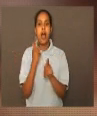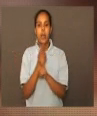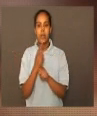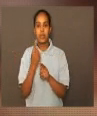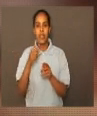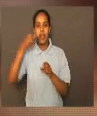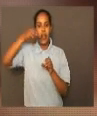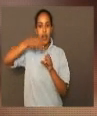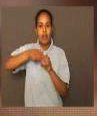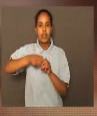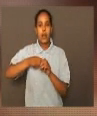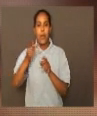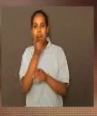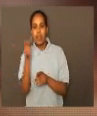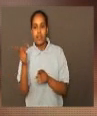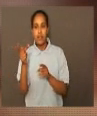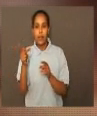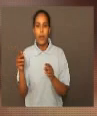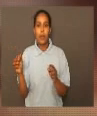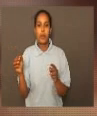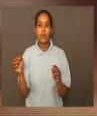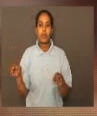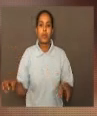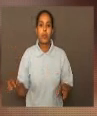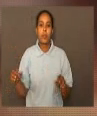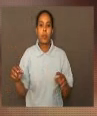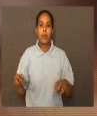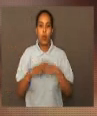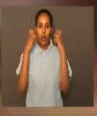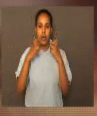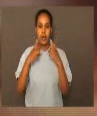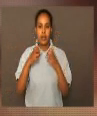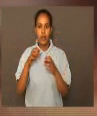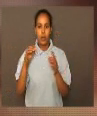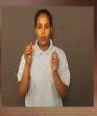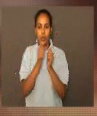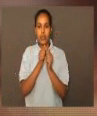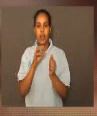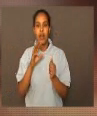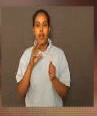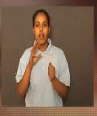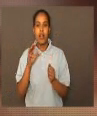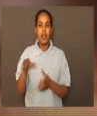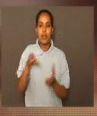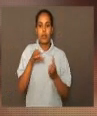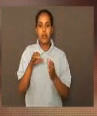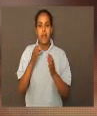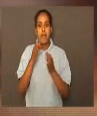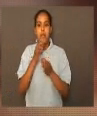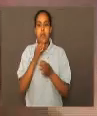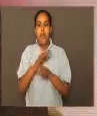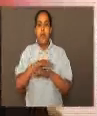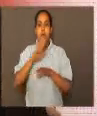the gas particles begin to collide with the liquid surface more